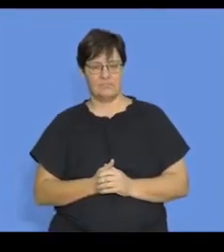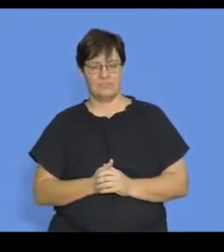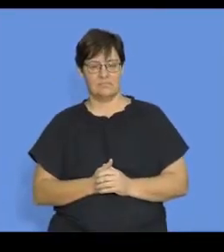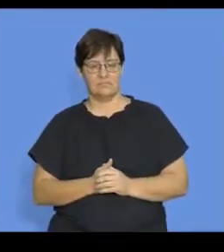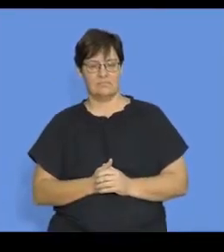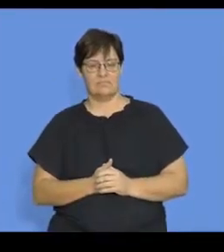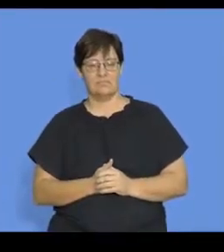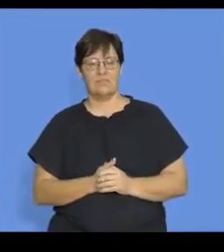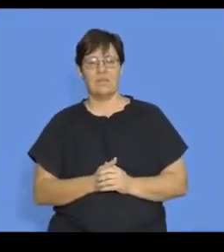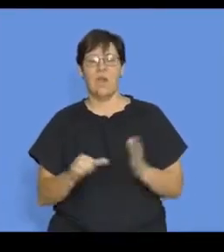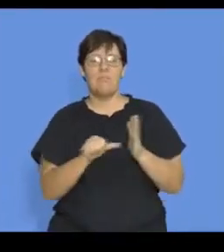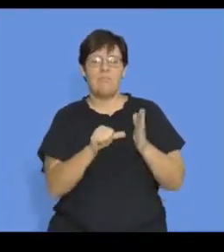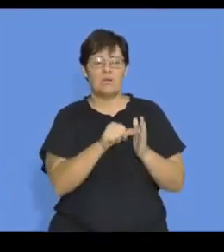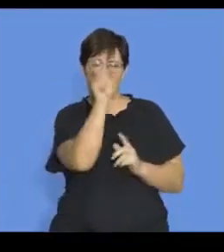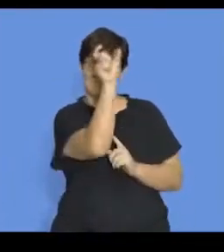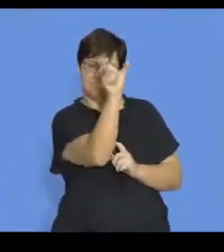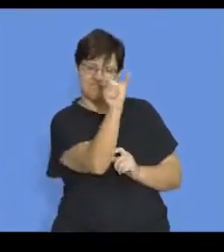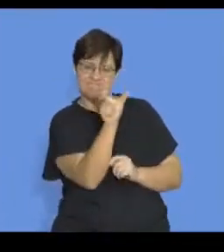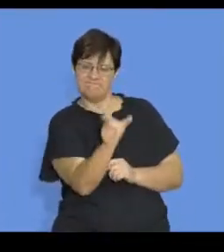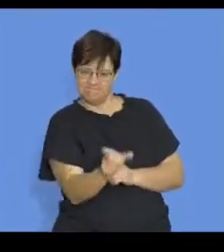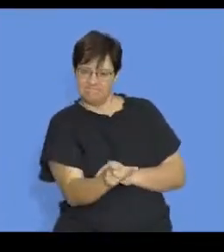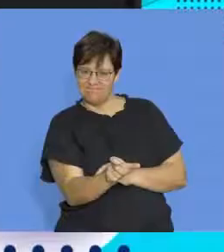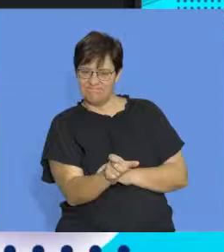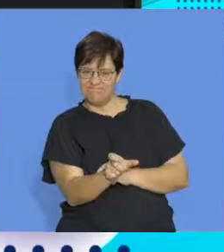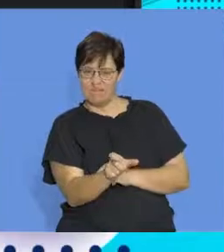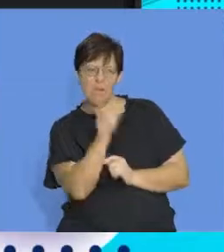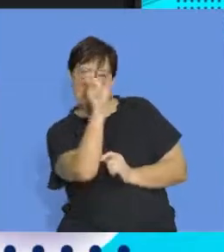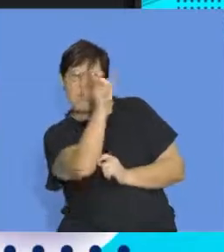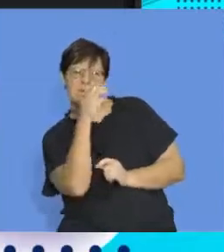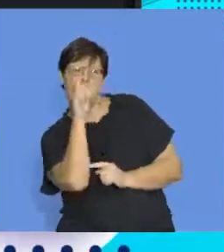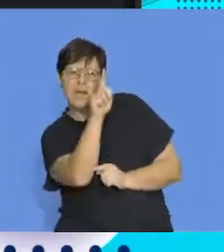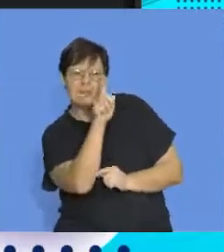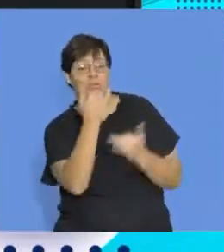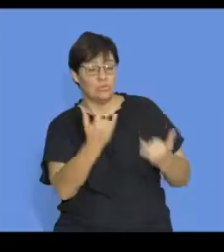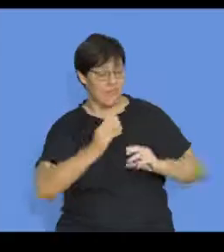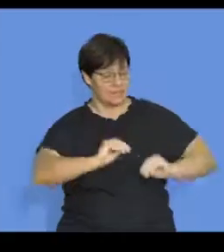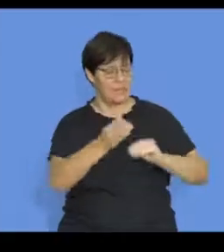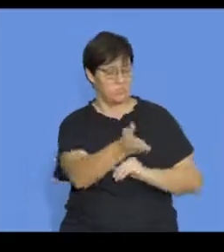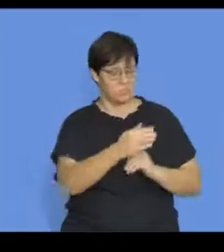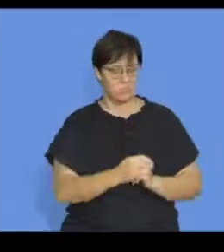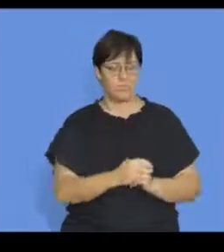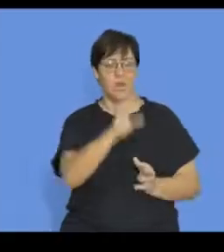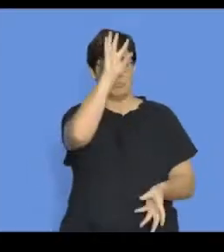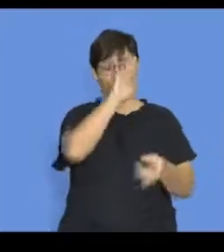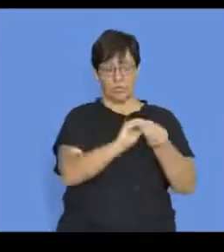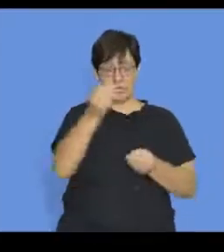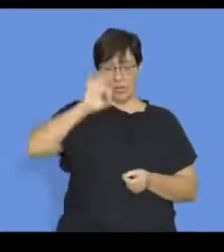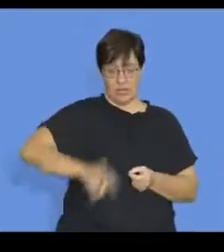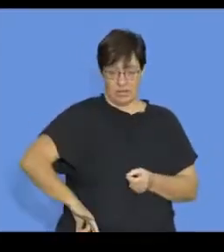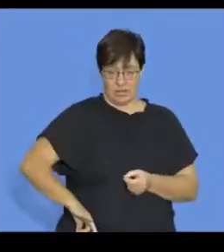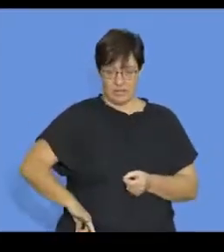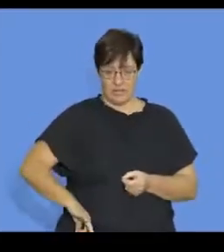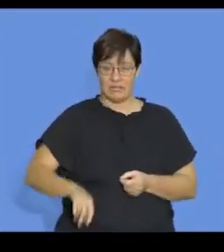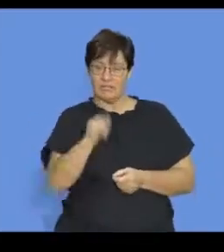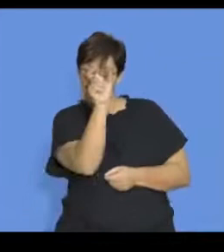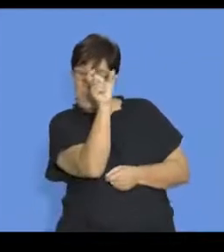Right, some of the key concepts that you're going to come across in today's lesson: total earnings. I want you to look